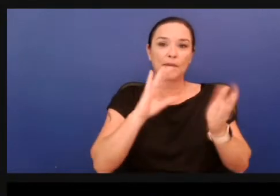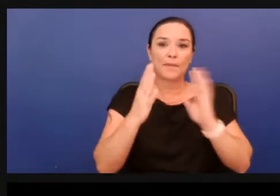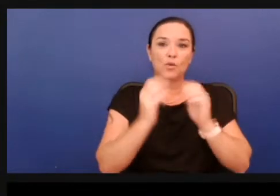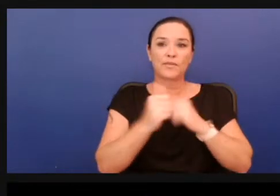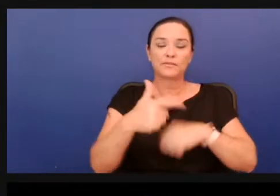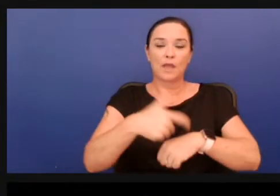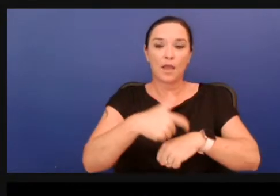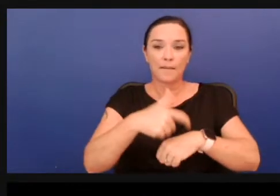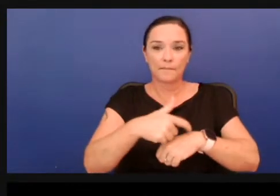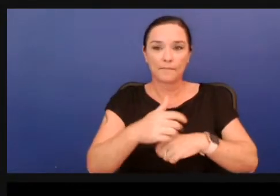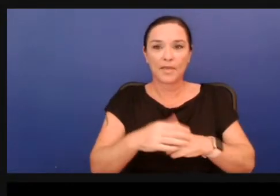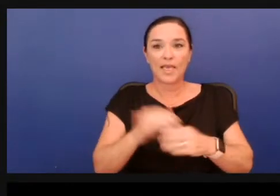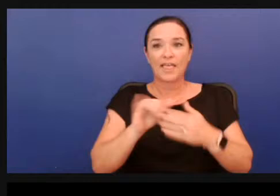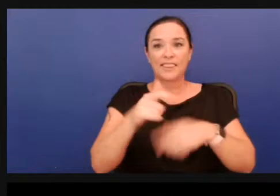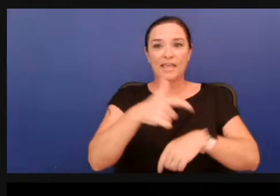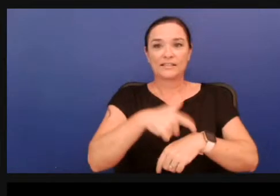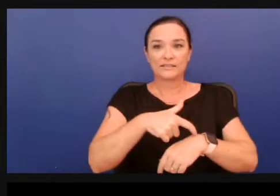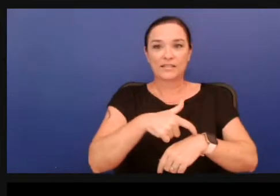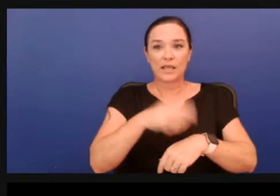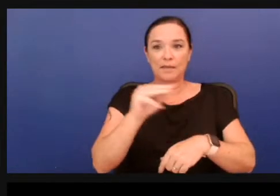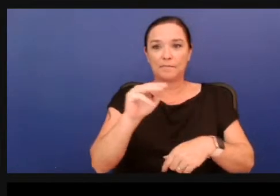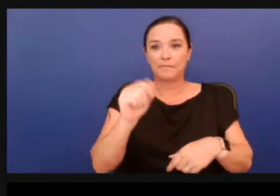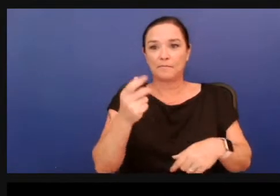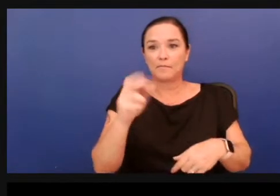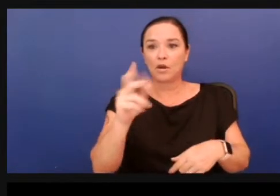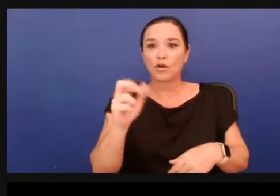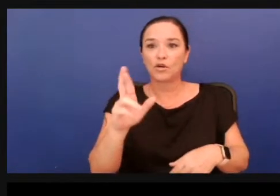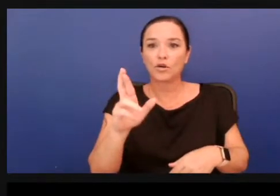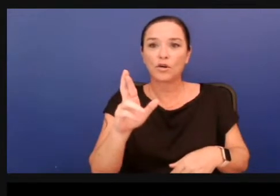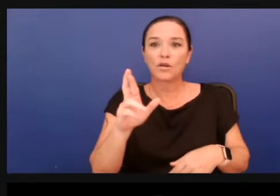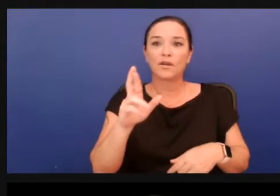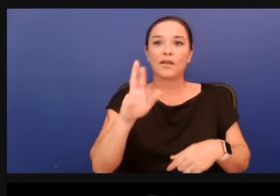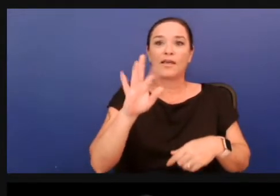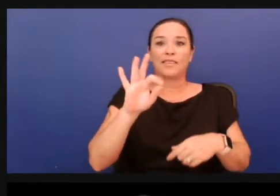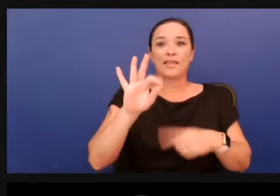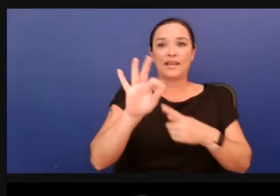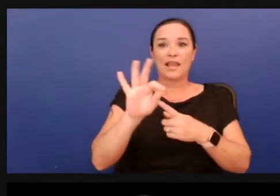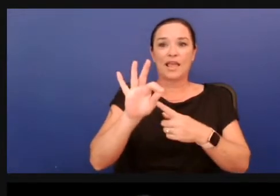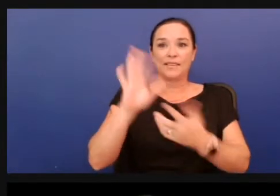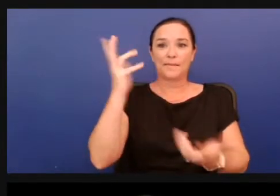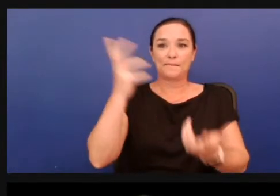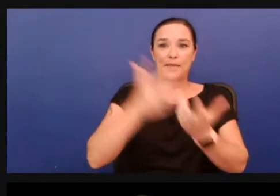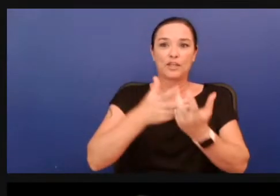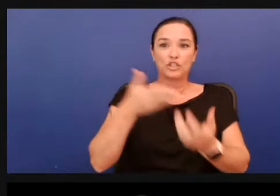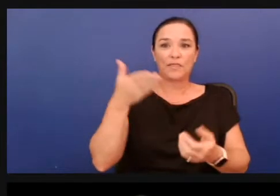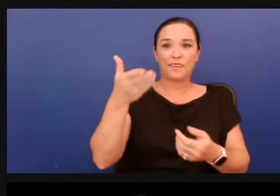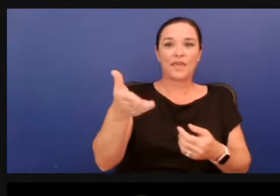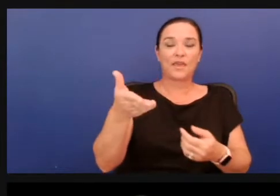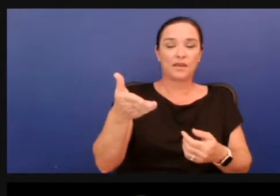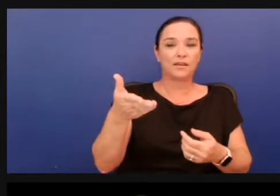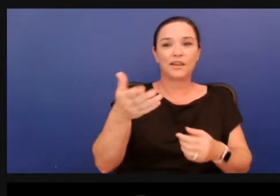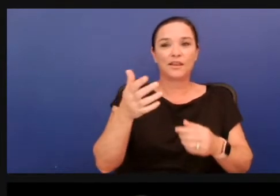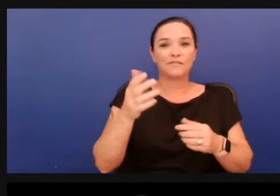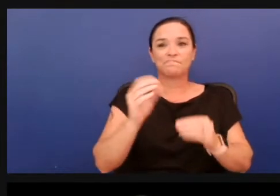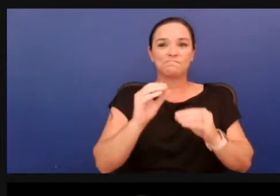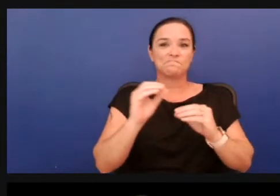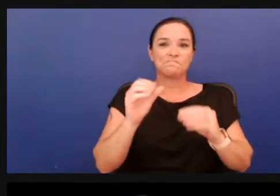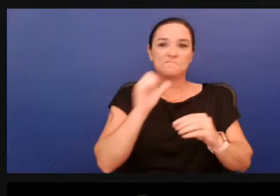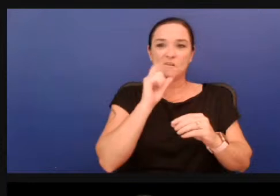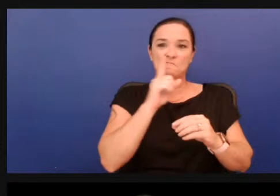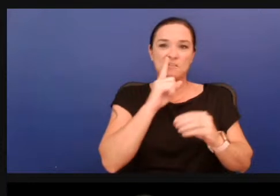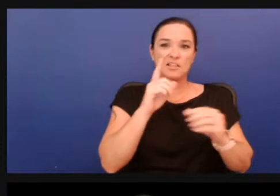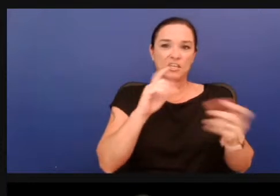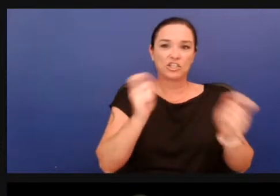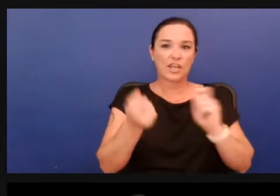this time marker right here, on the 9th, corresponds to the same one right there. And you see there's not really any change from before and after the